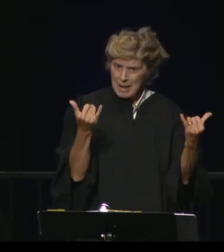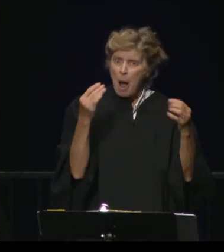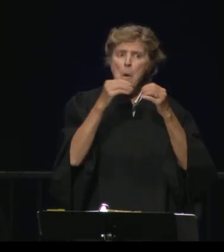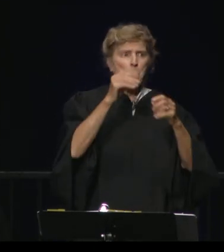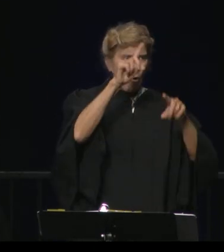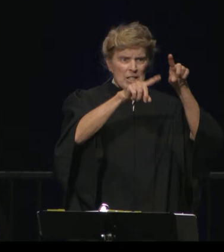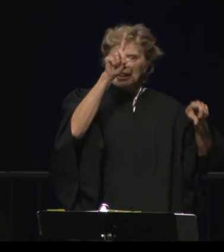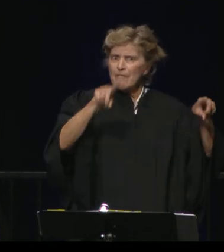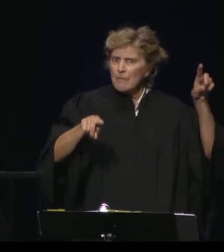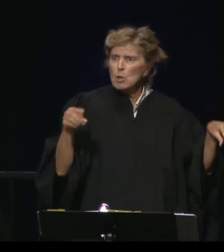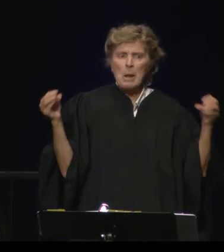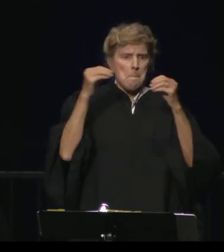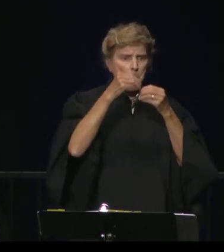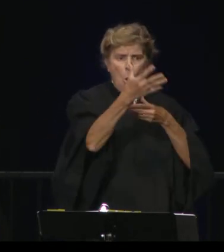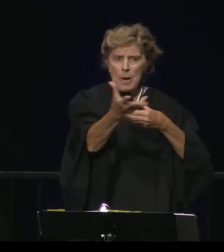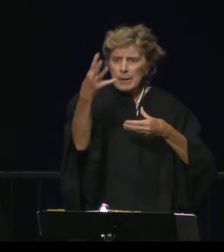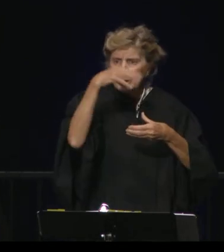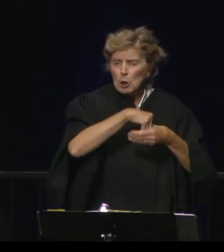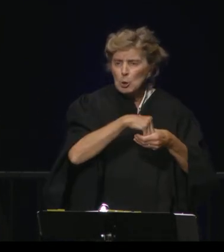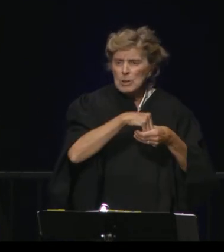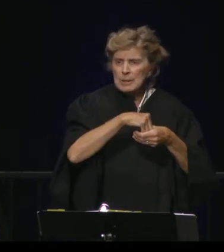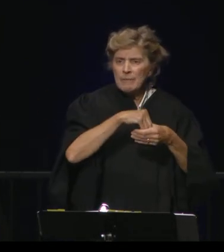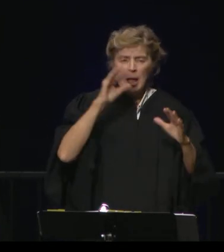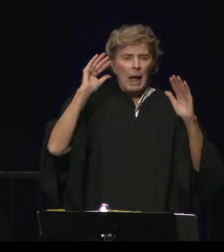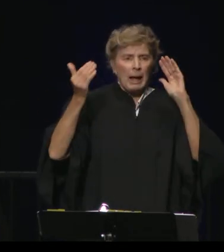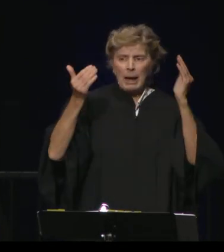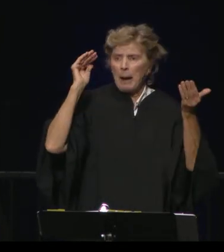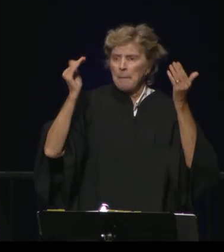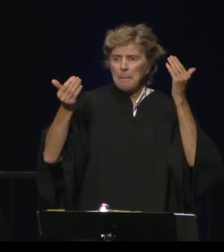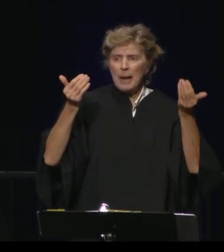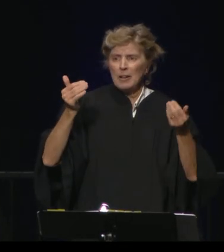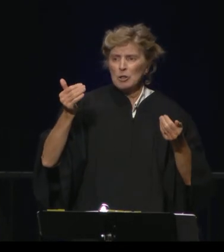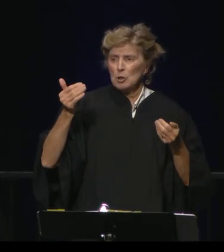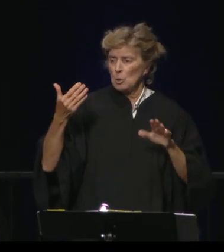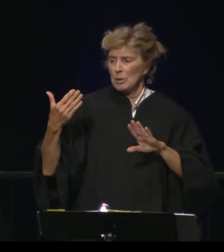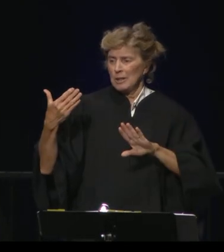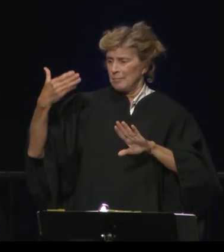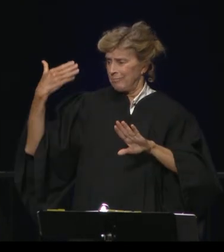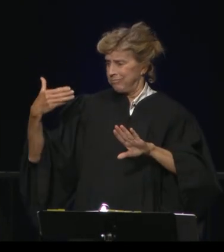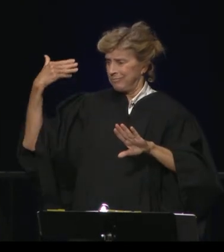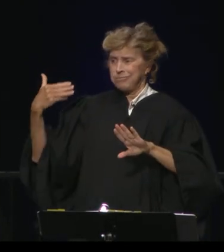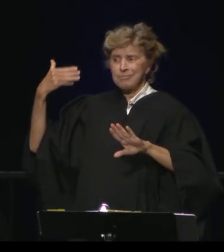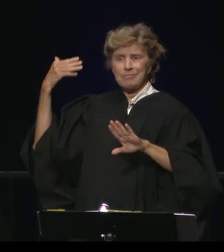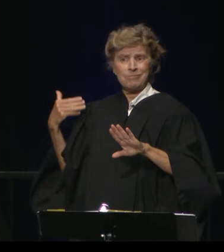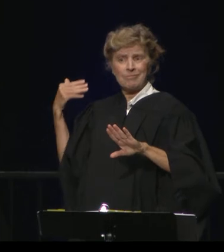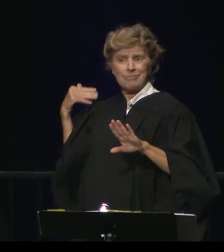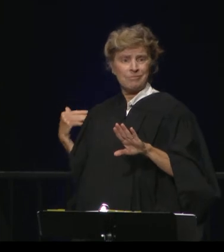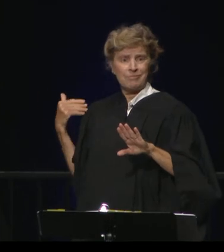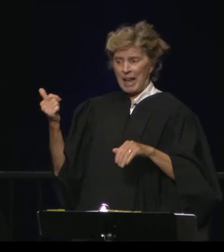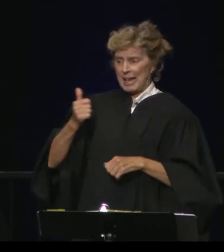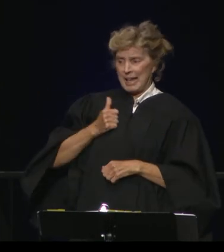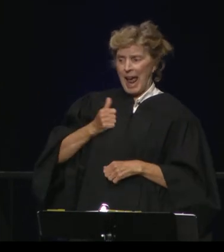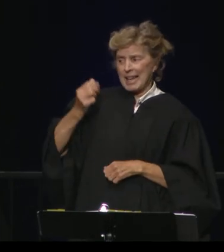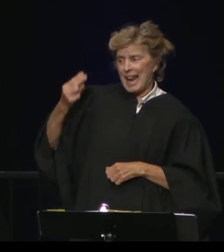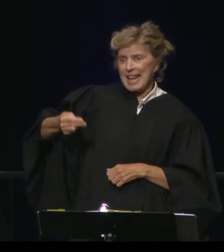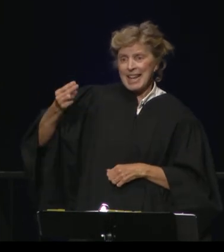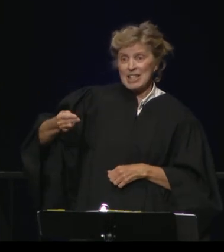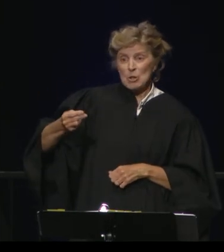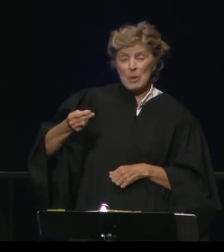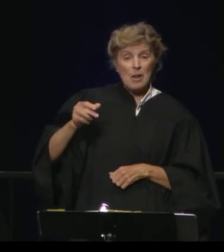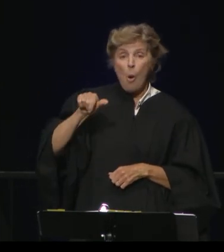and inclusive than in any other time in the history of Canada or in any